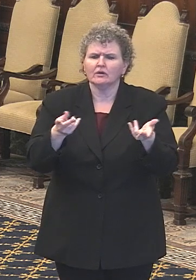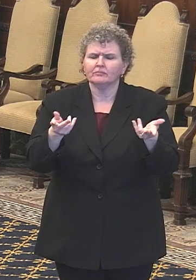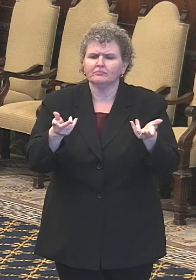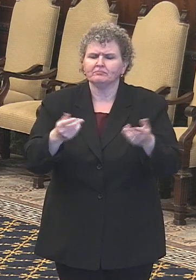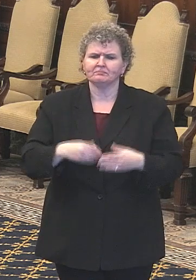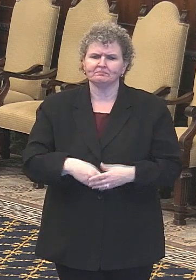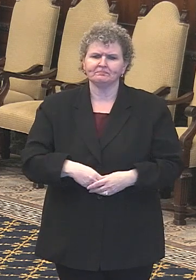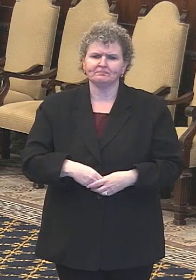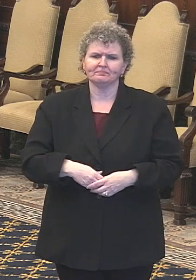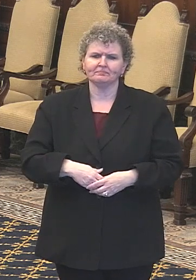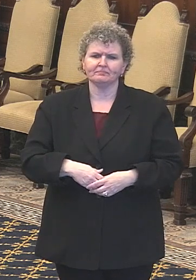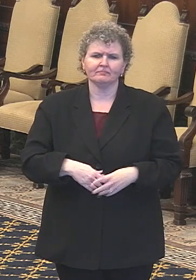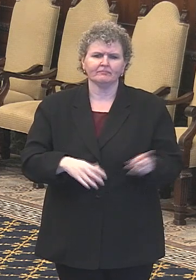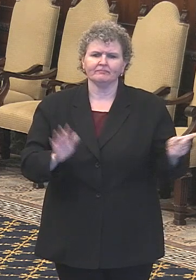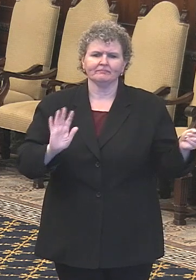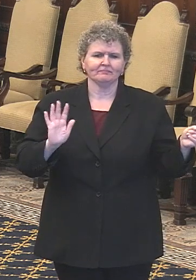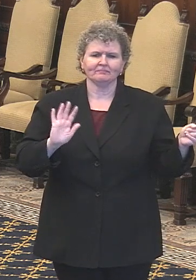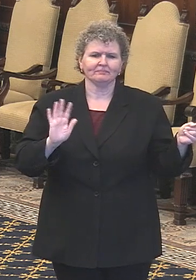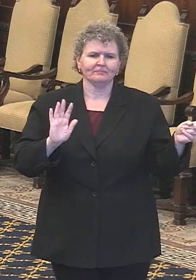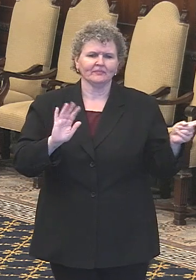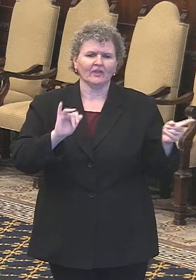Colletta. Where's he from?